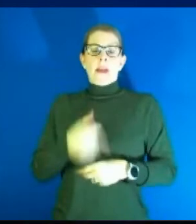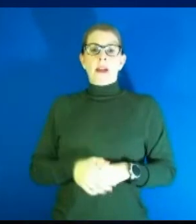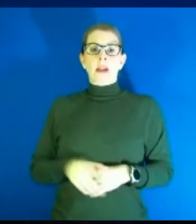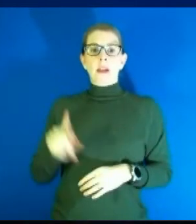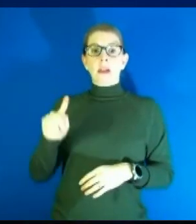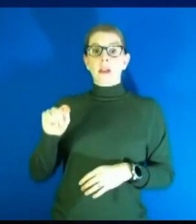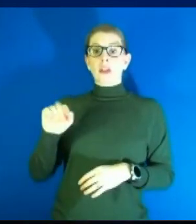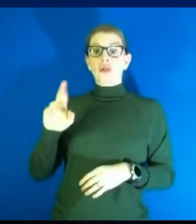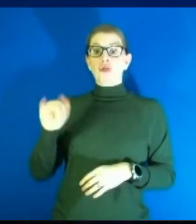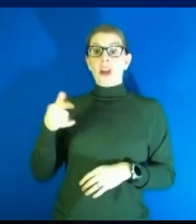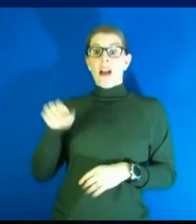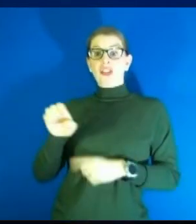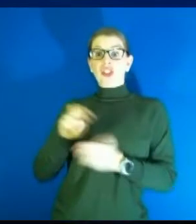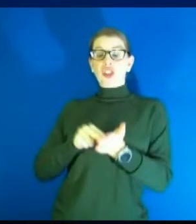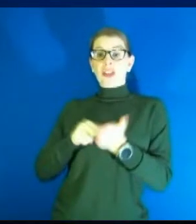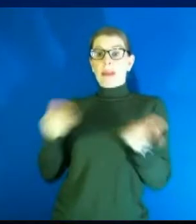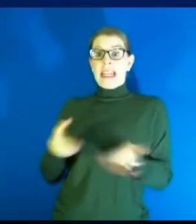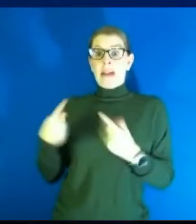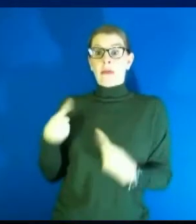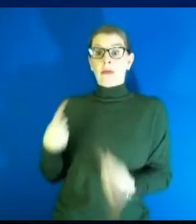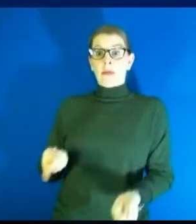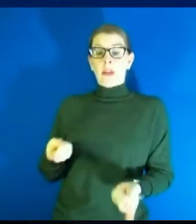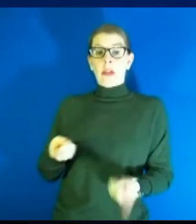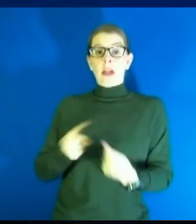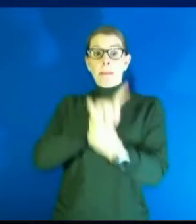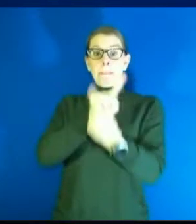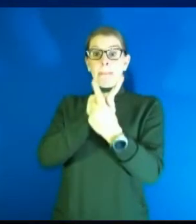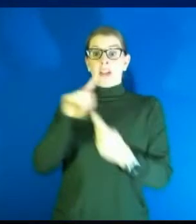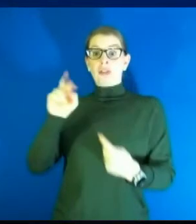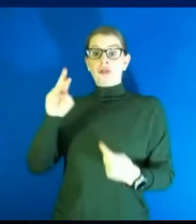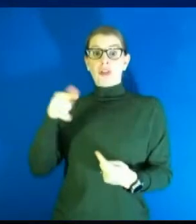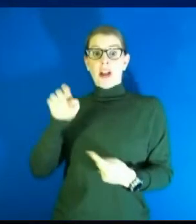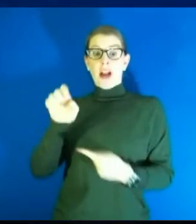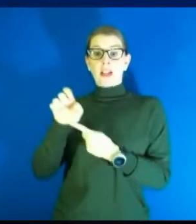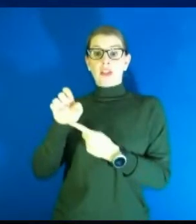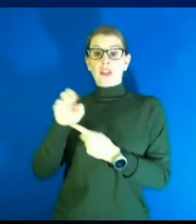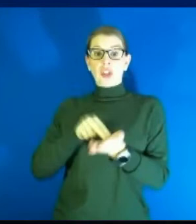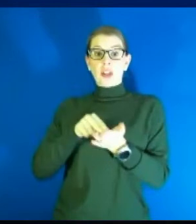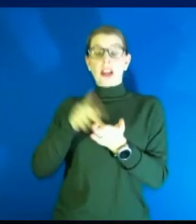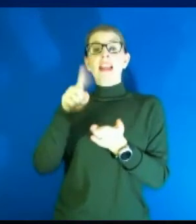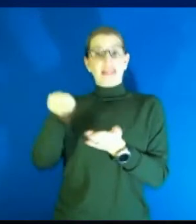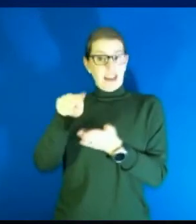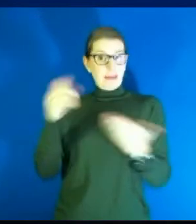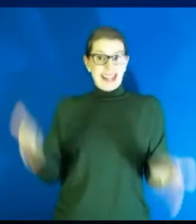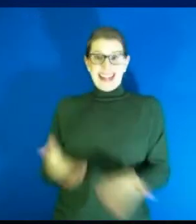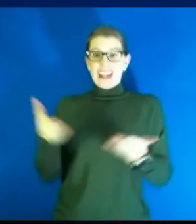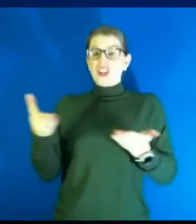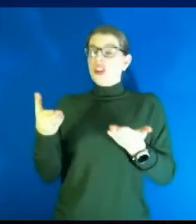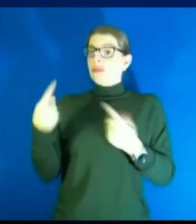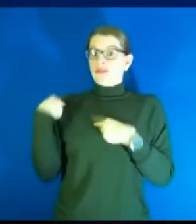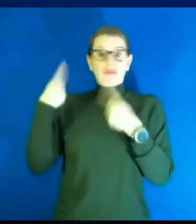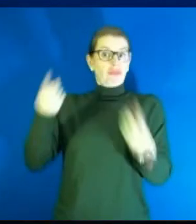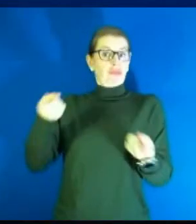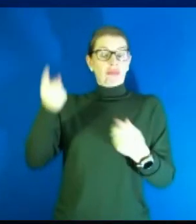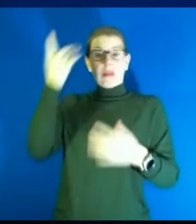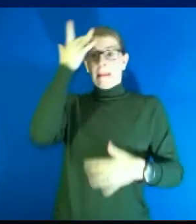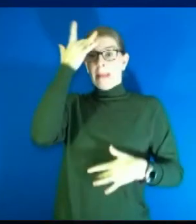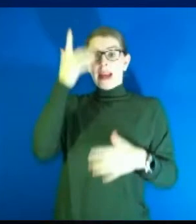because they've been here. If you see a triage nurse, they've probably been here during the duration of the pandemic. Mm-hmm. They've seen the worst of the worst. These